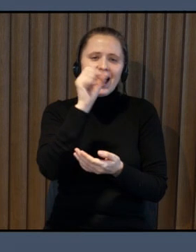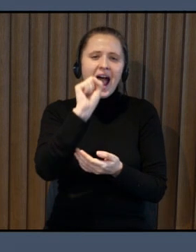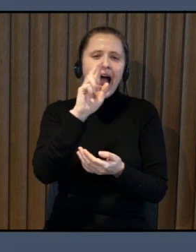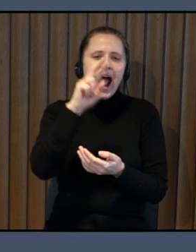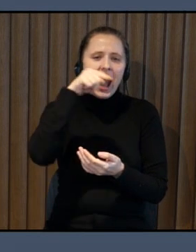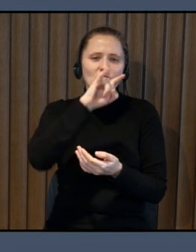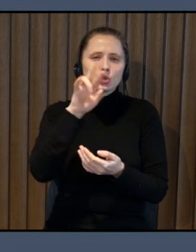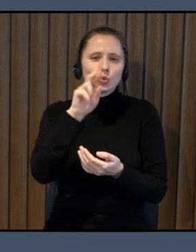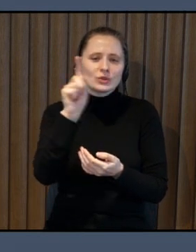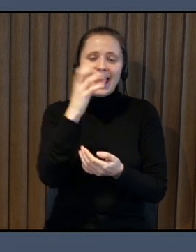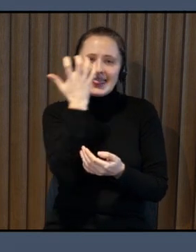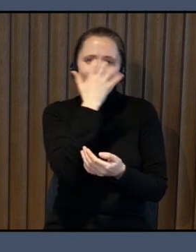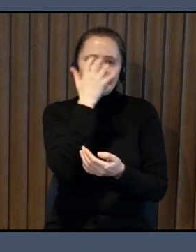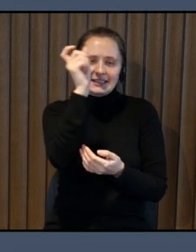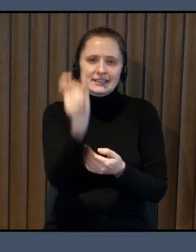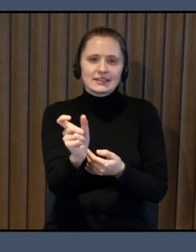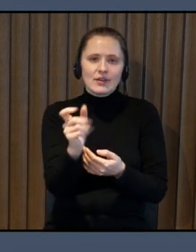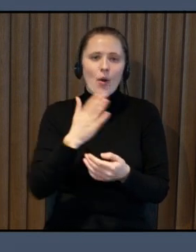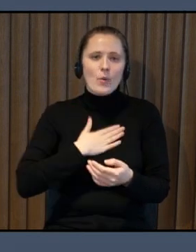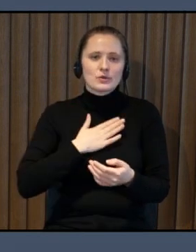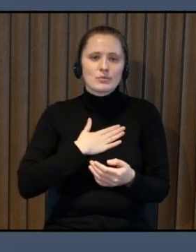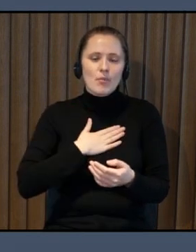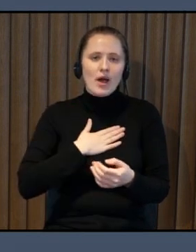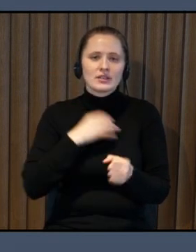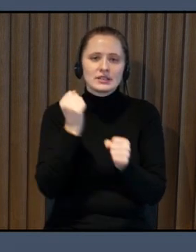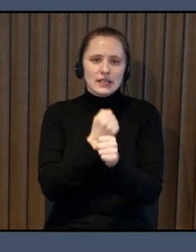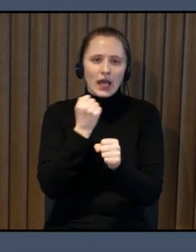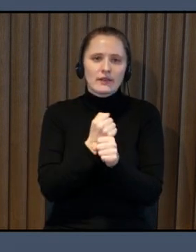that Arturs, who is a blind man,